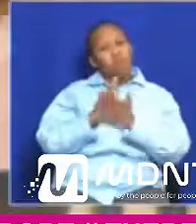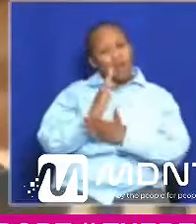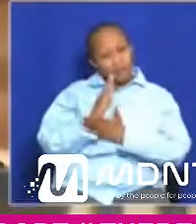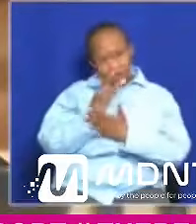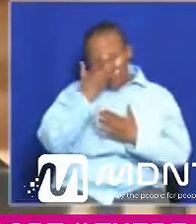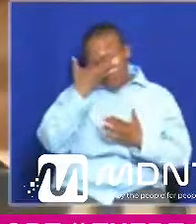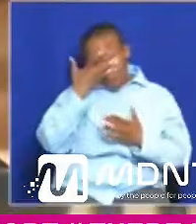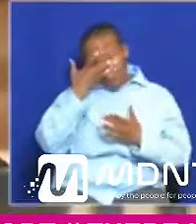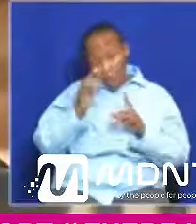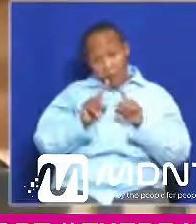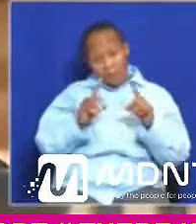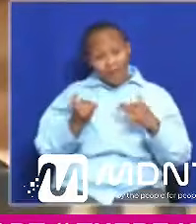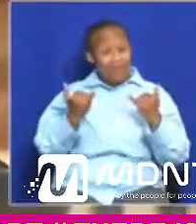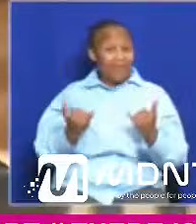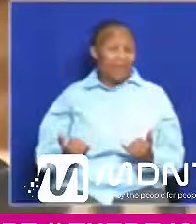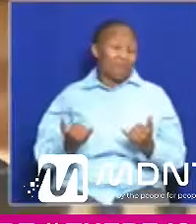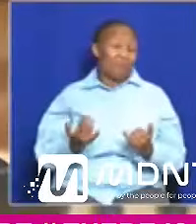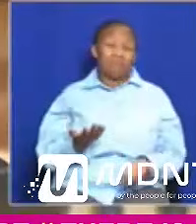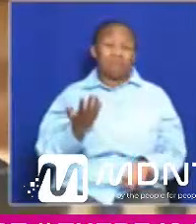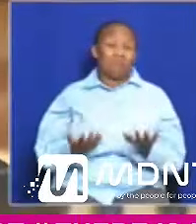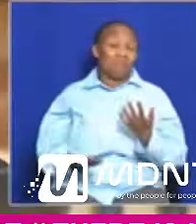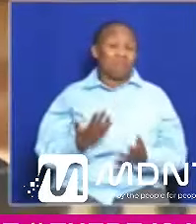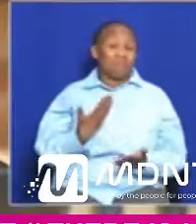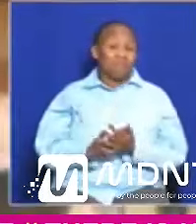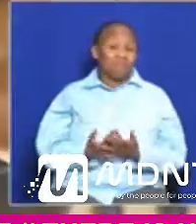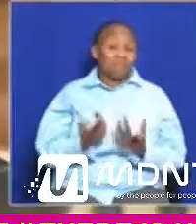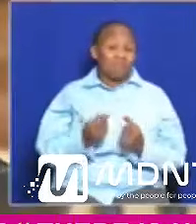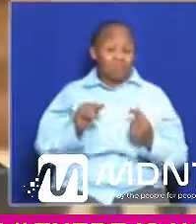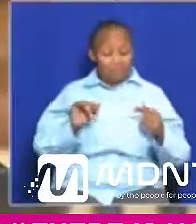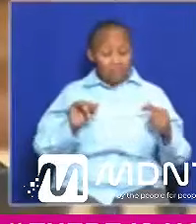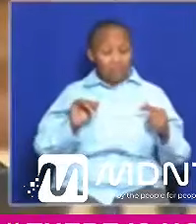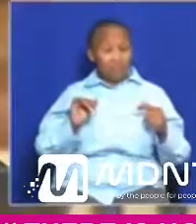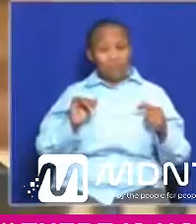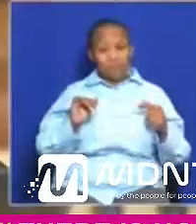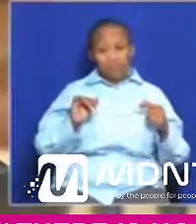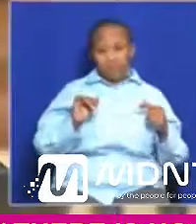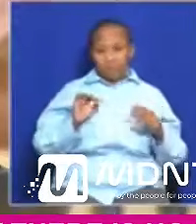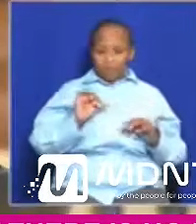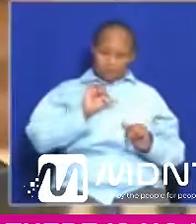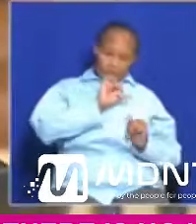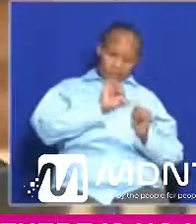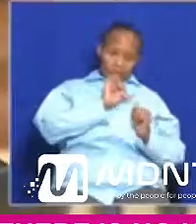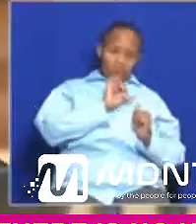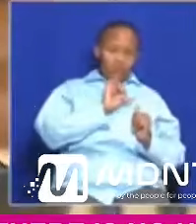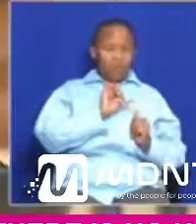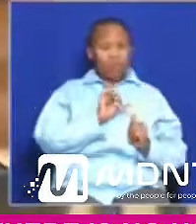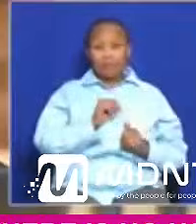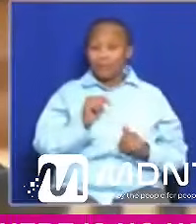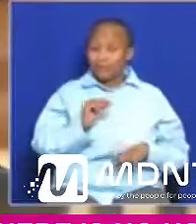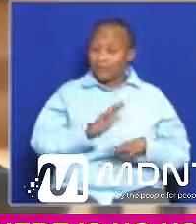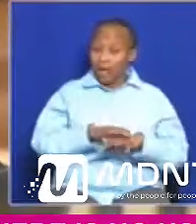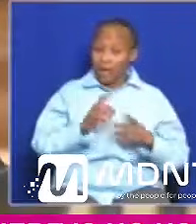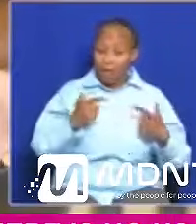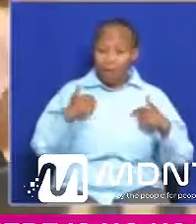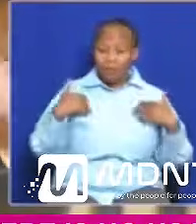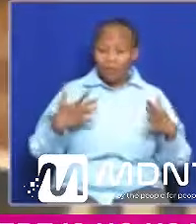goes back to maybe where we started this morning, it's not, it doesn't fall within, I would